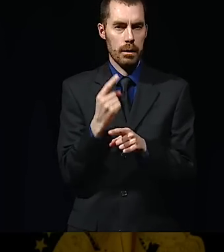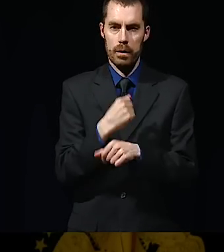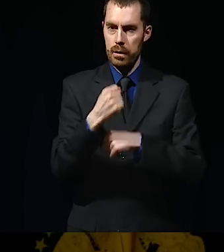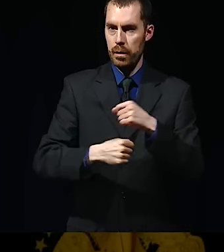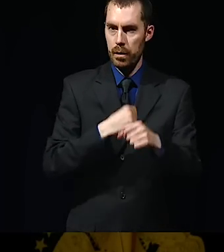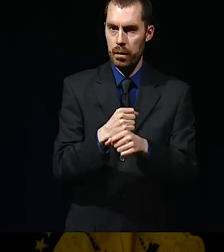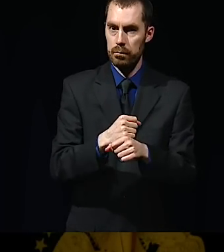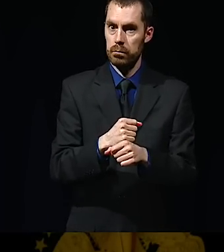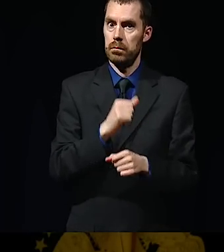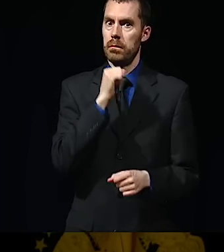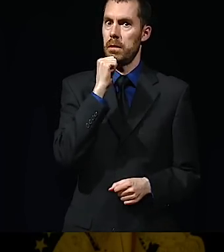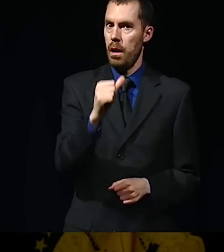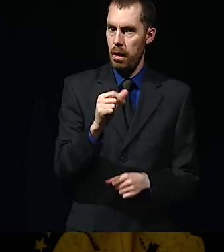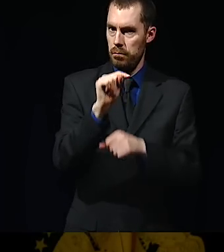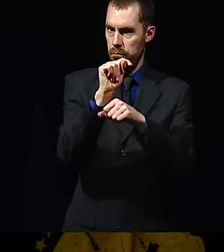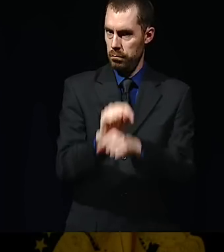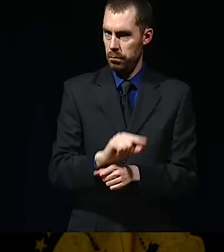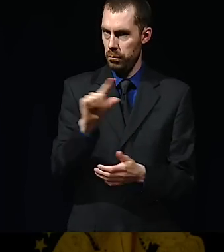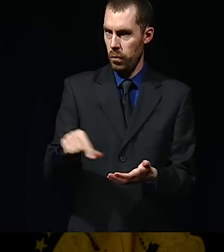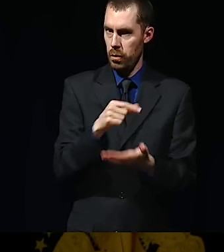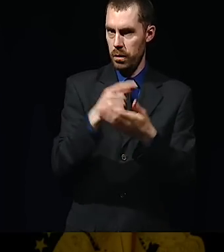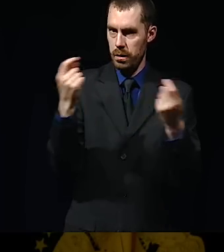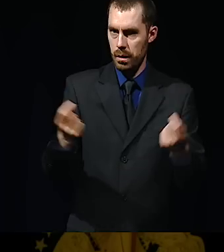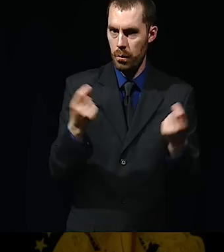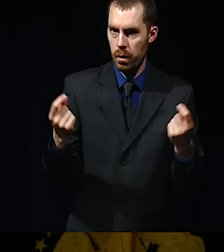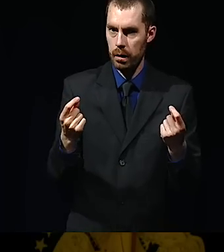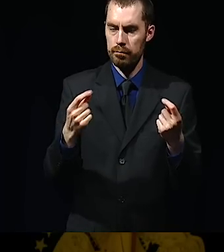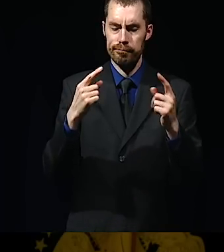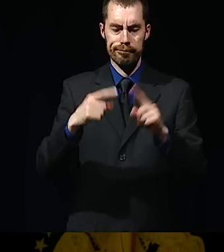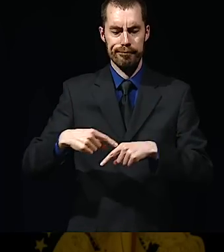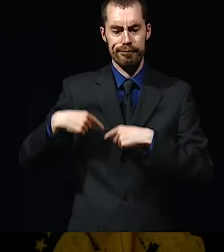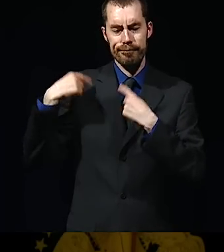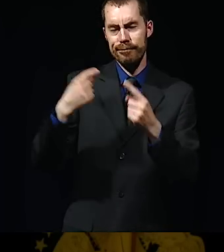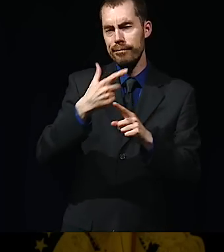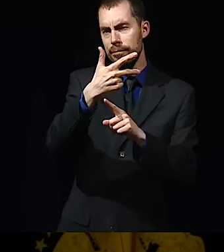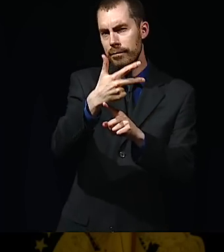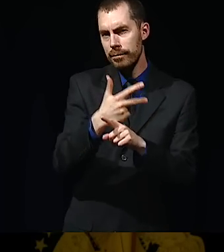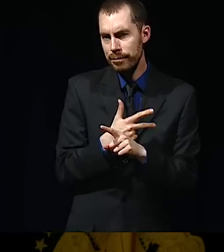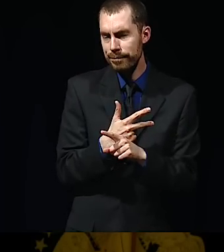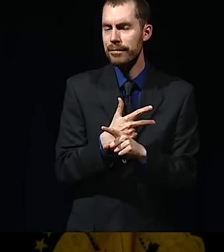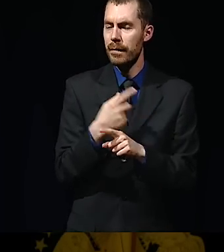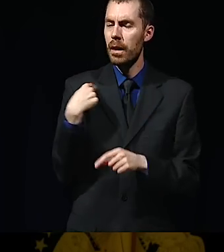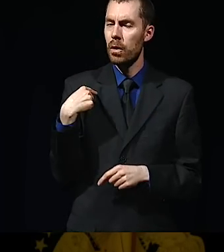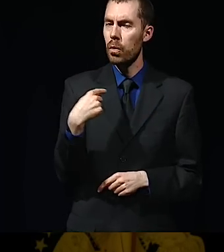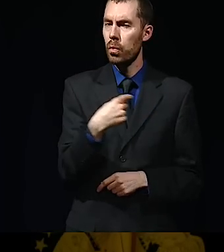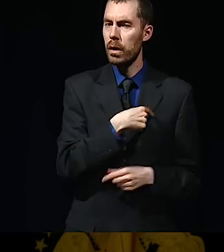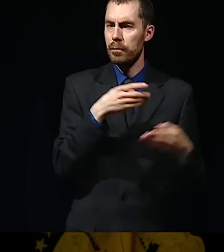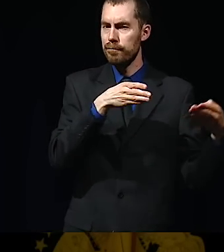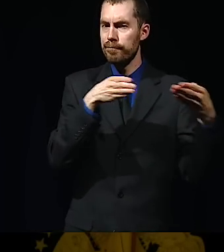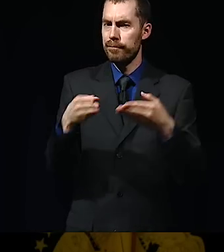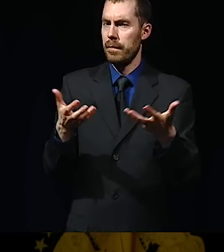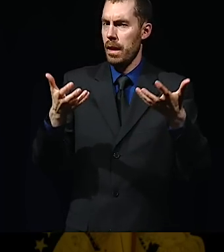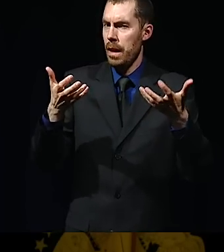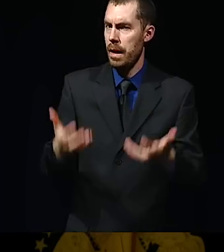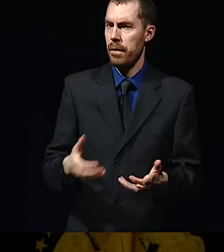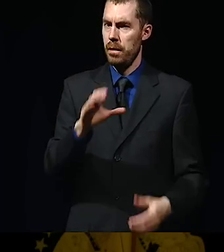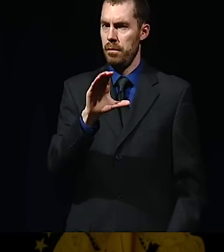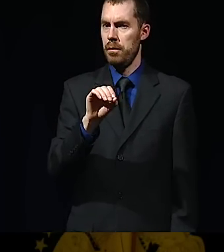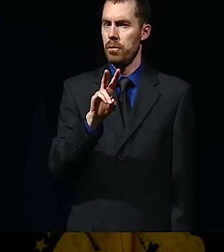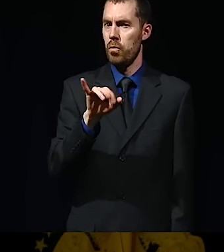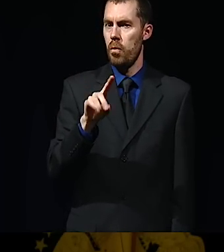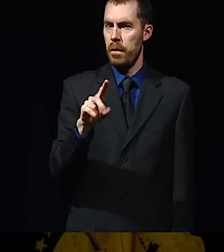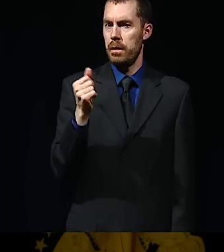certainly not a traditional graduation. The past few months have been understandably focused on the